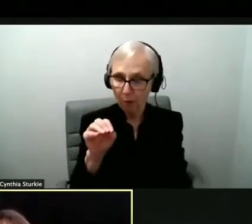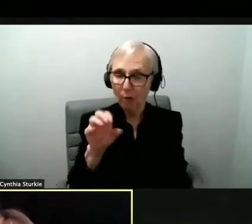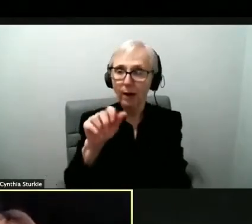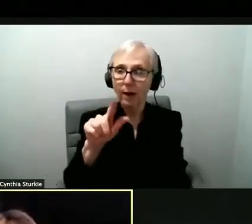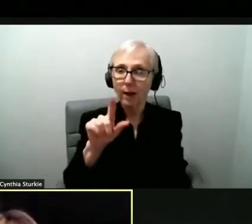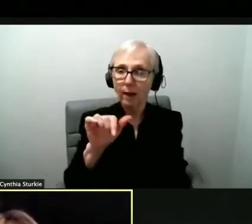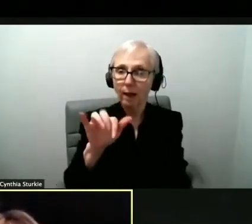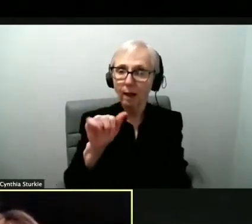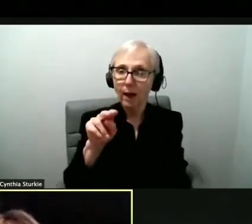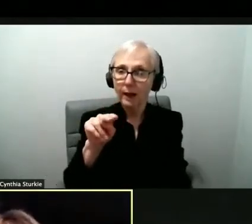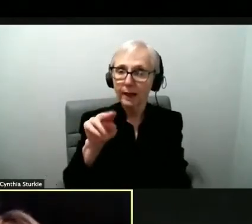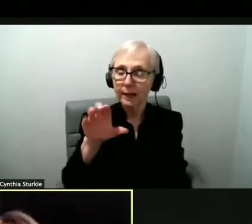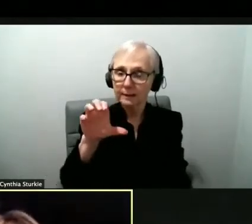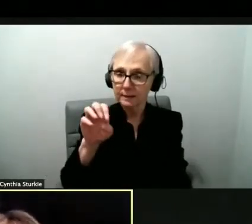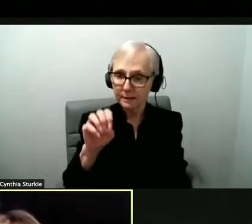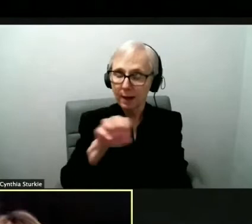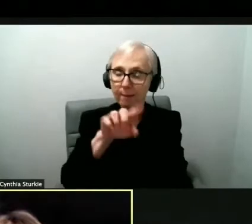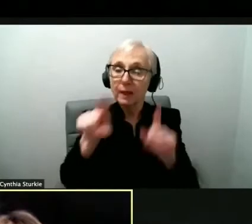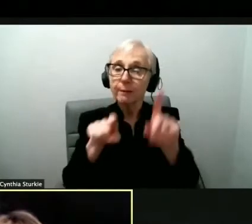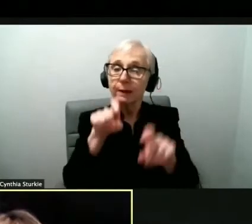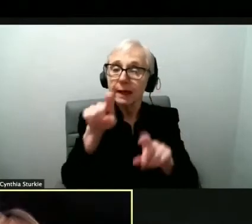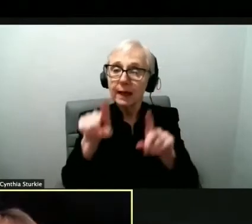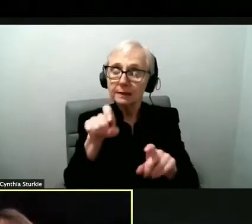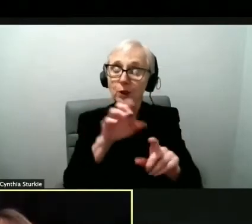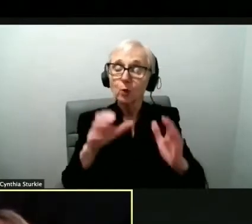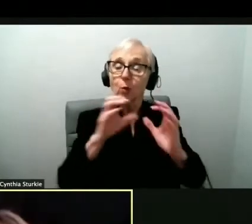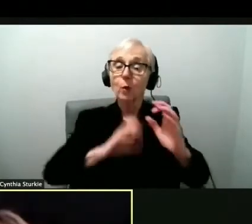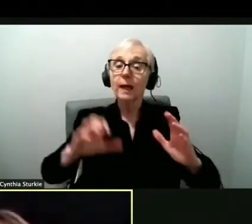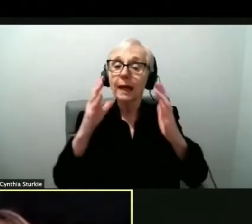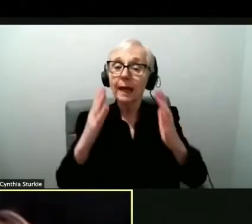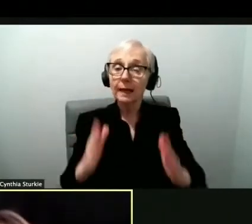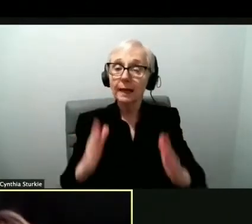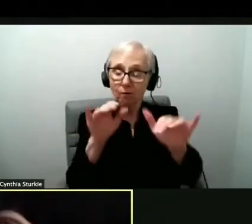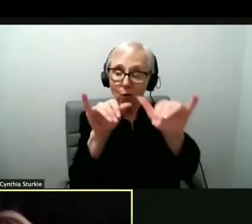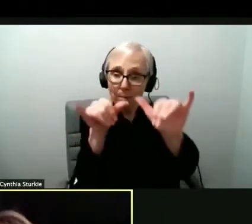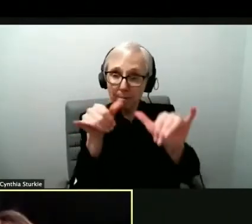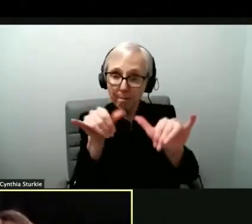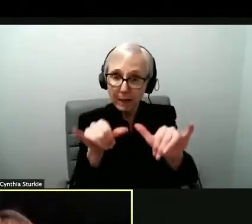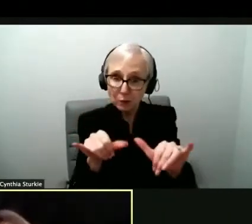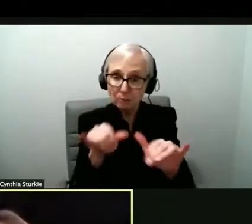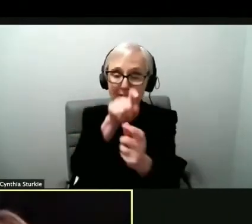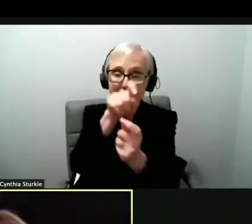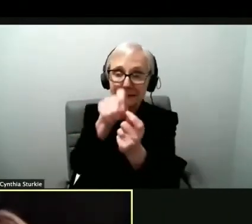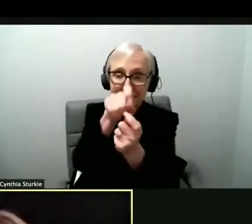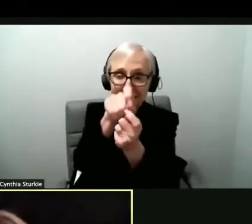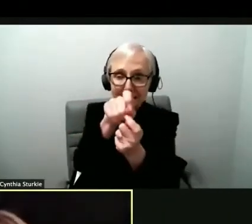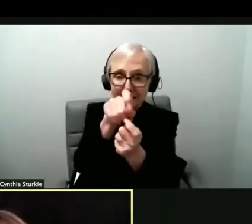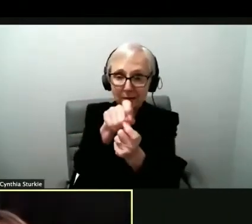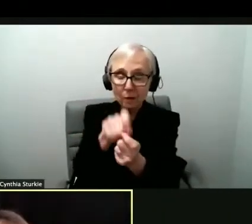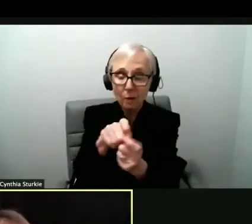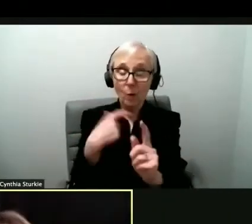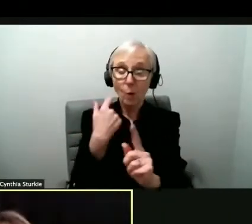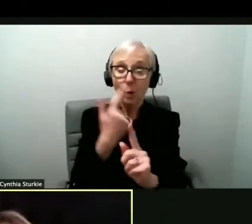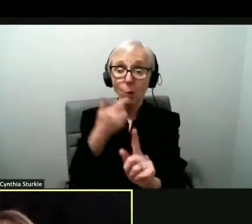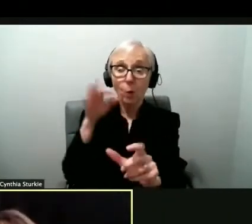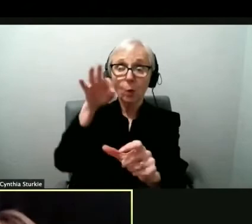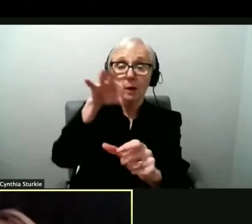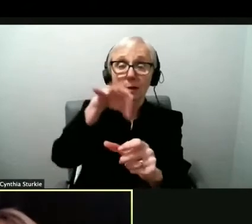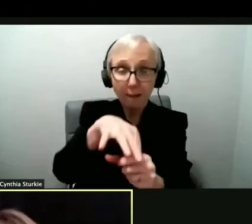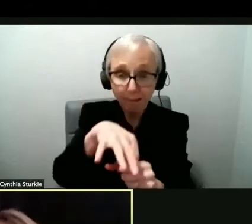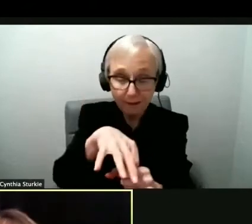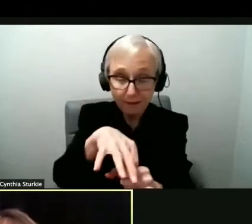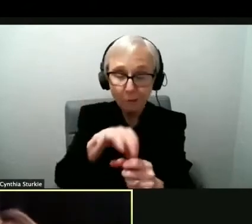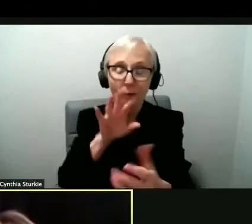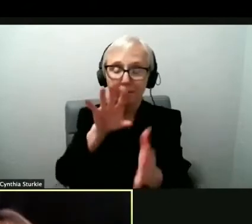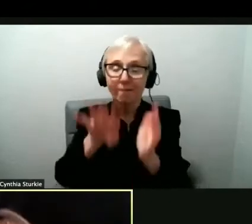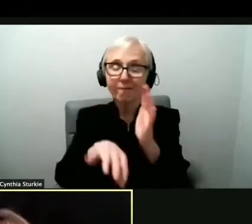process. I'm going to be asking you, candidates, for measurable specifics. And whoever is elected, we're going to come find you